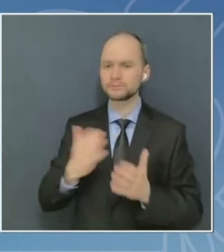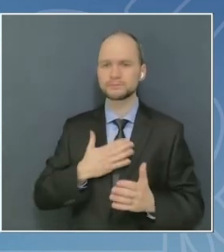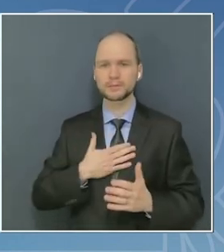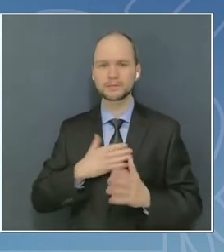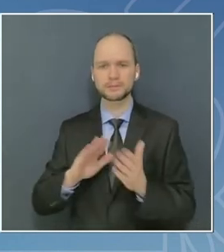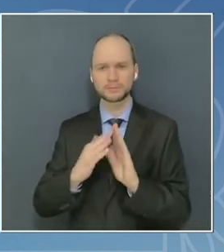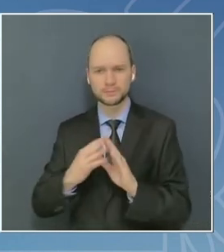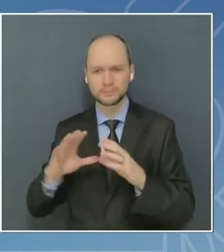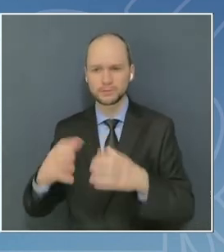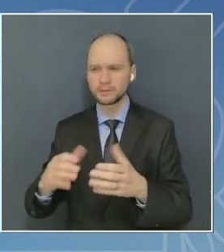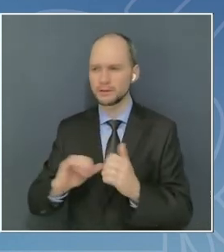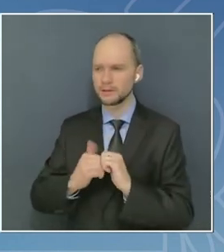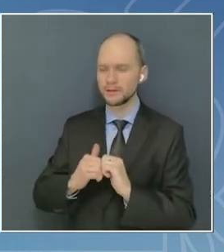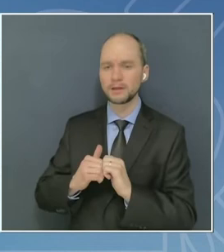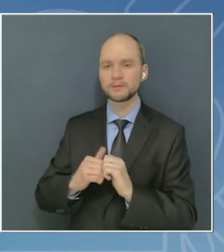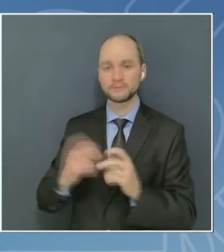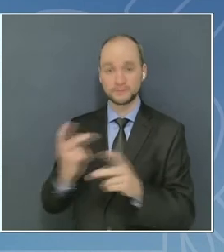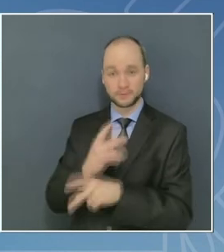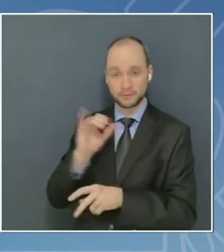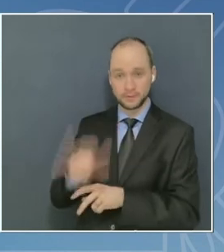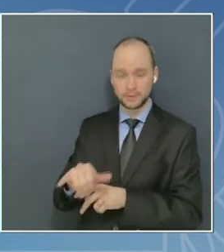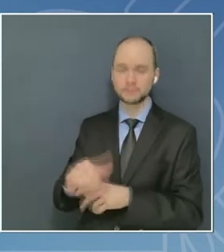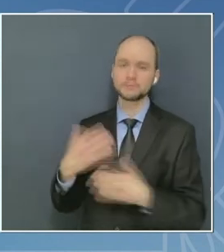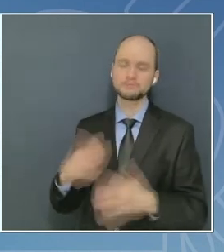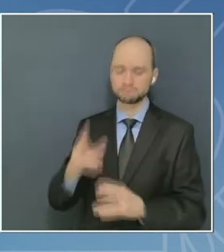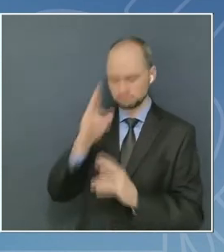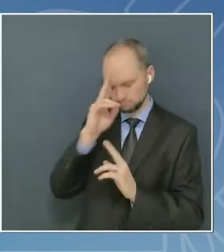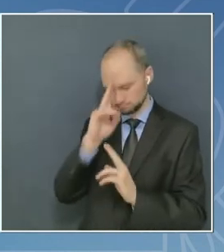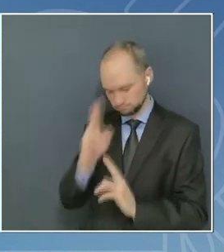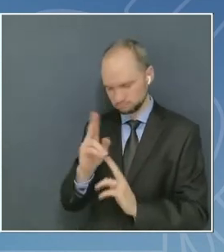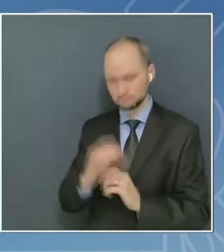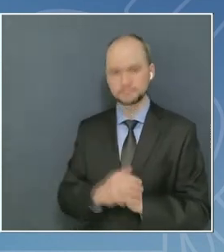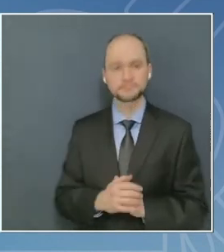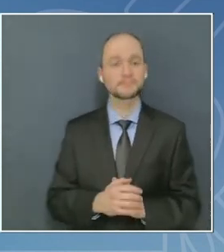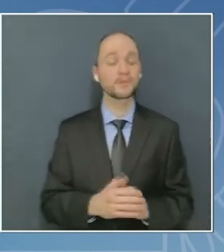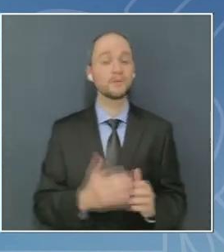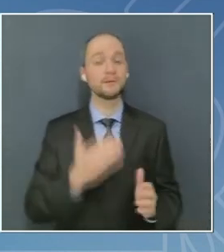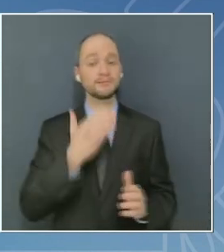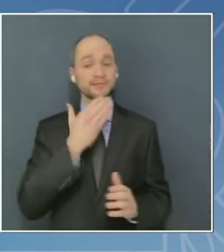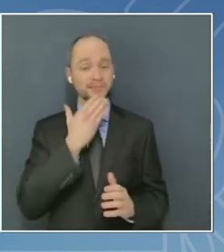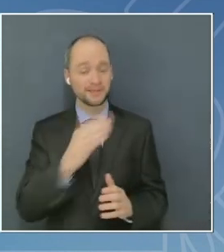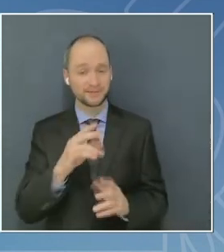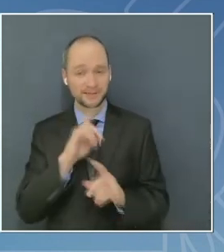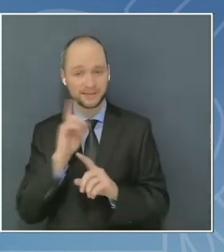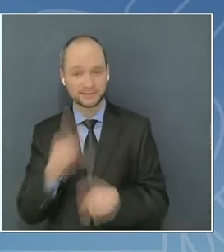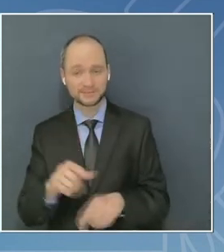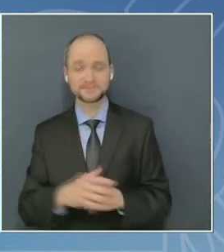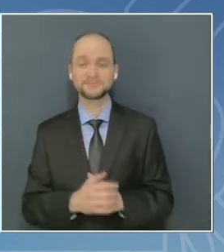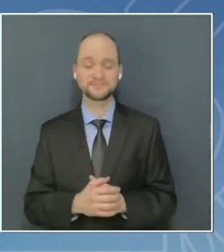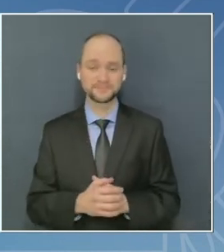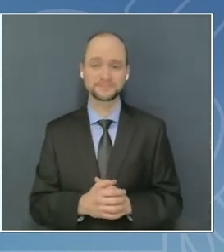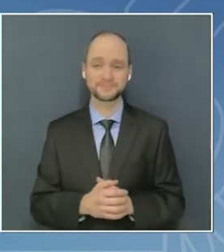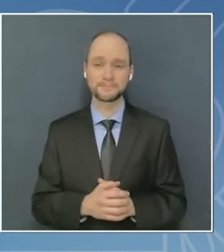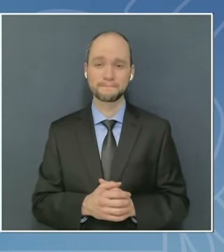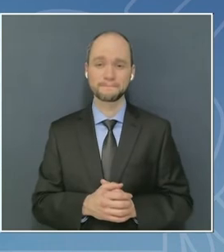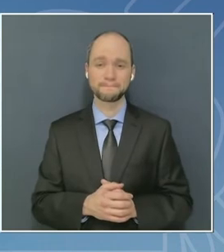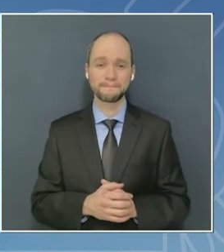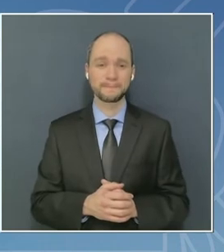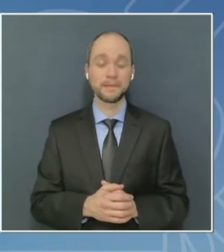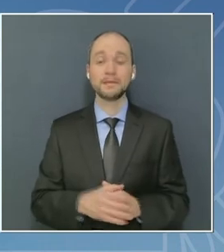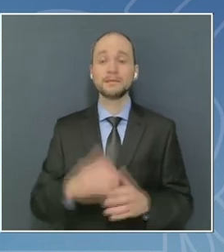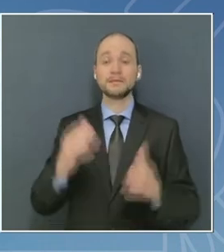Great, thank you so much for answering that. And thank you, Leeksmi, for asking the question. Our next question is for